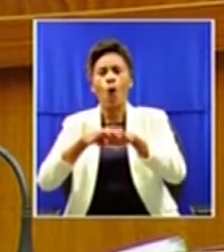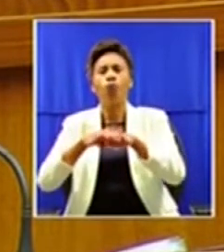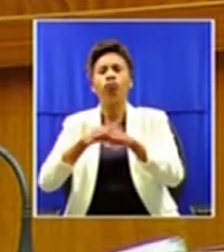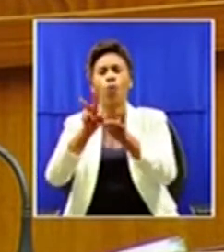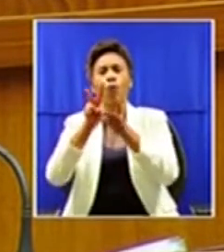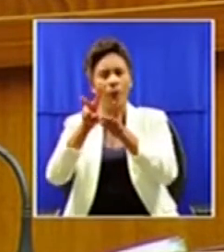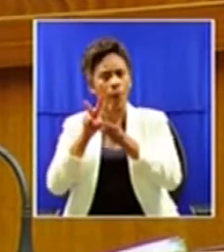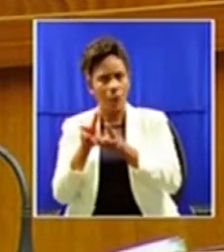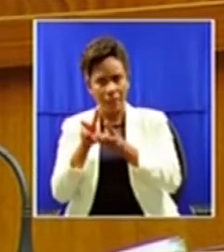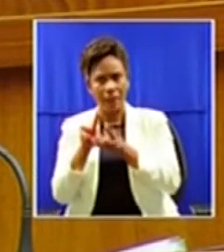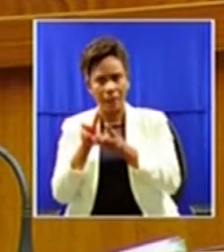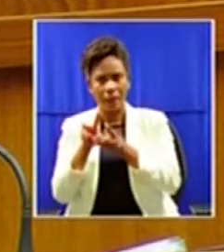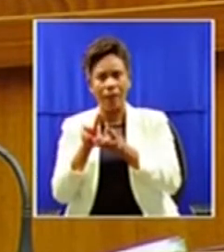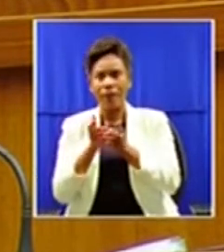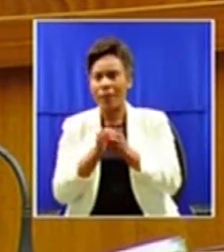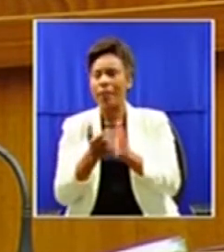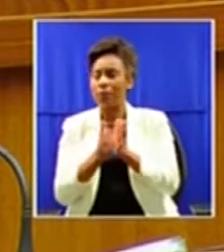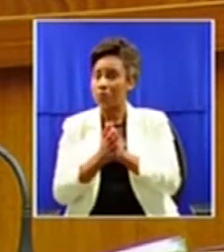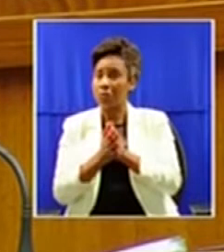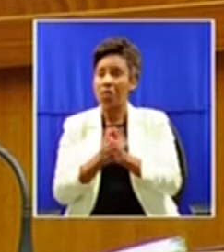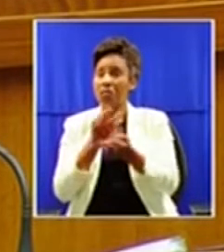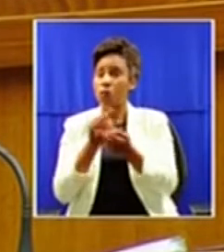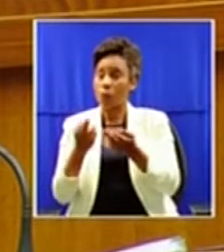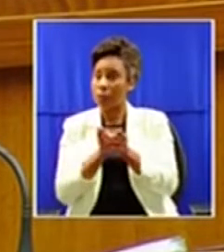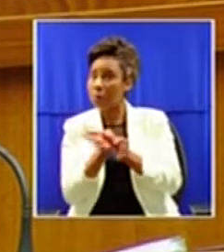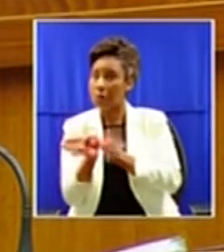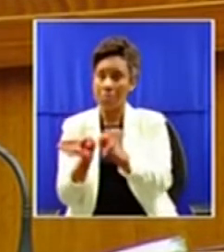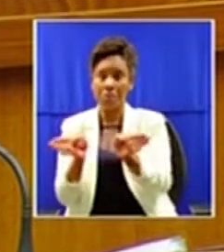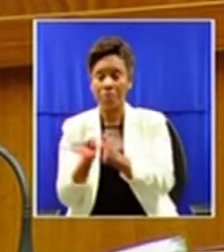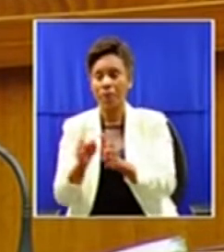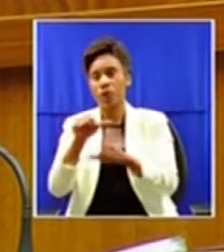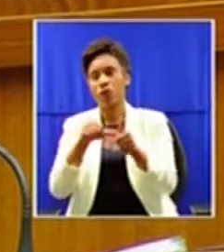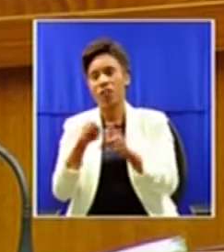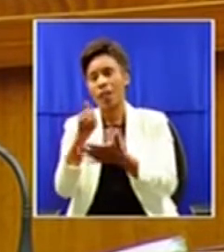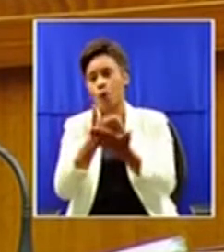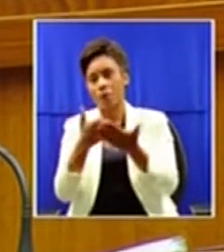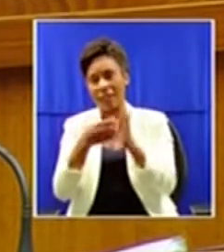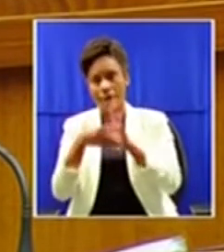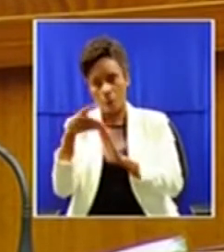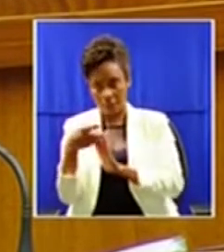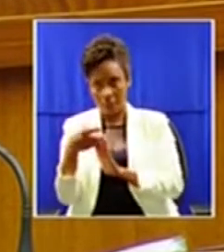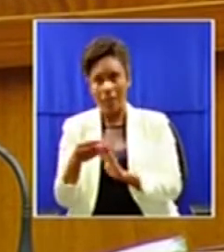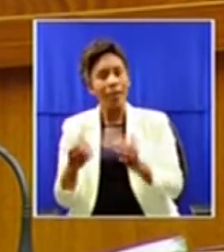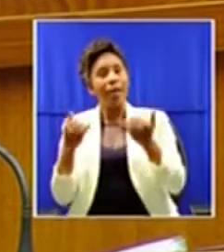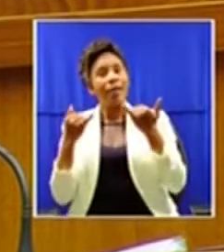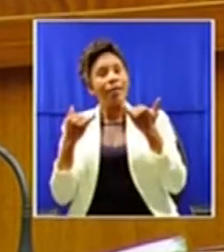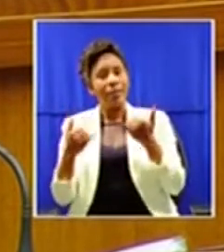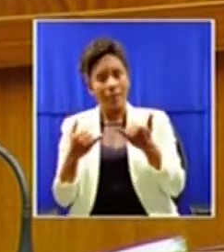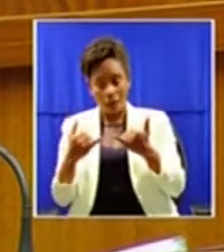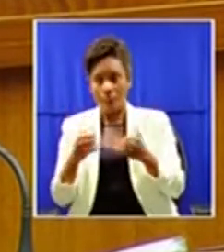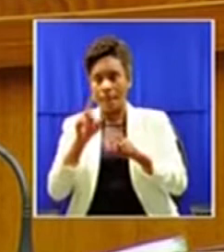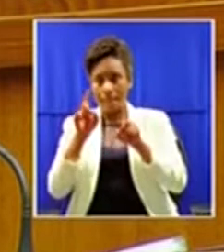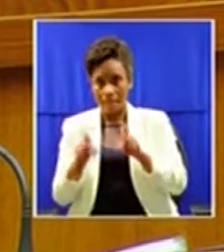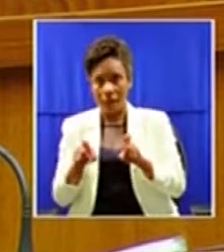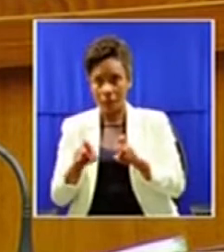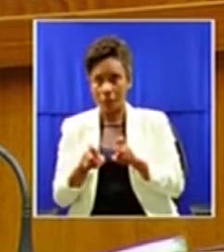that should be going economic and social development, unquote. We must now rally behind